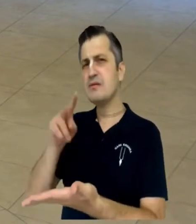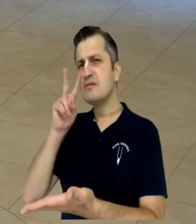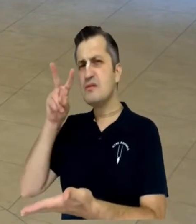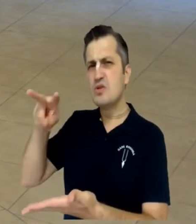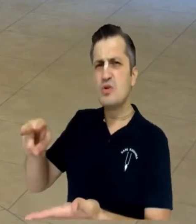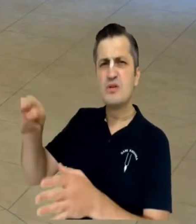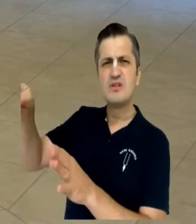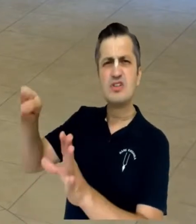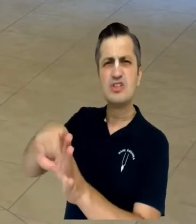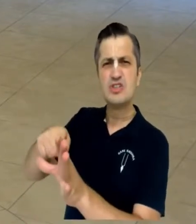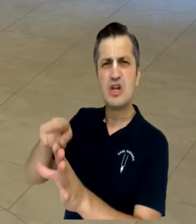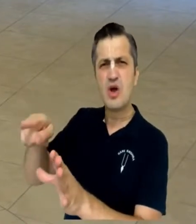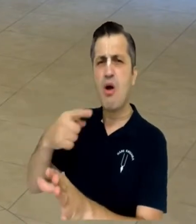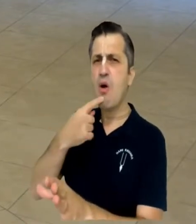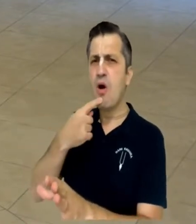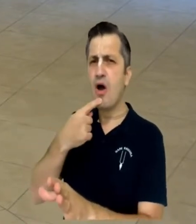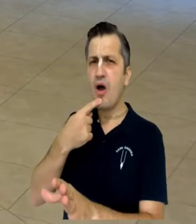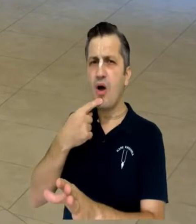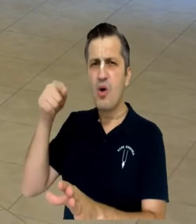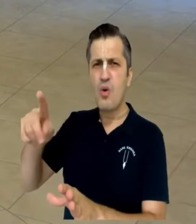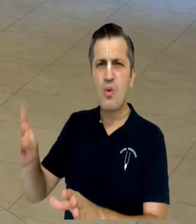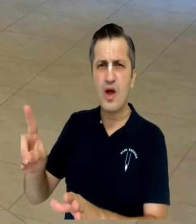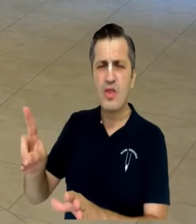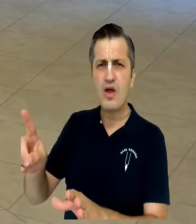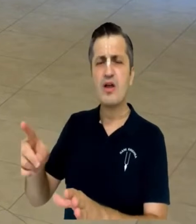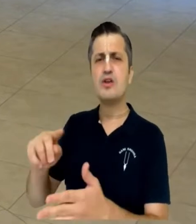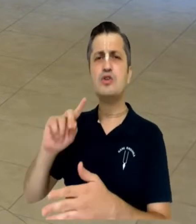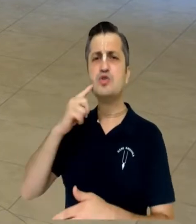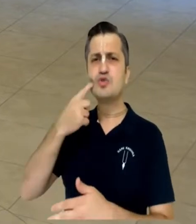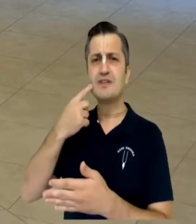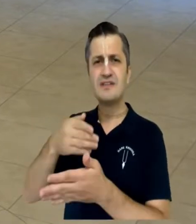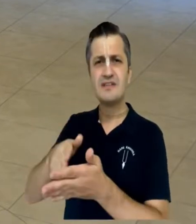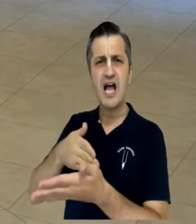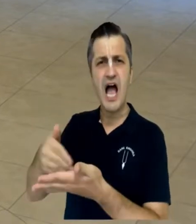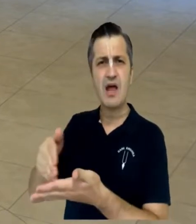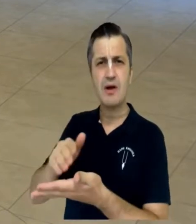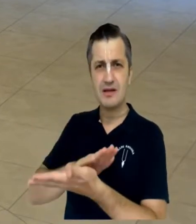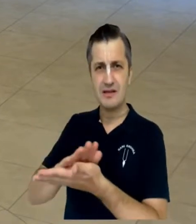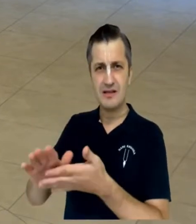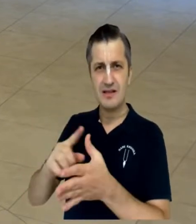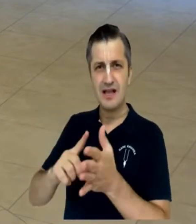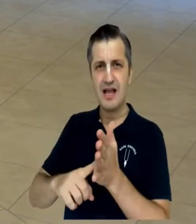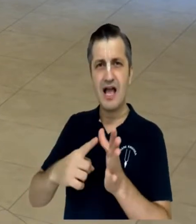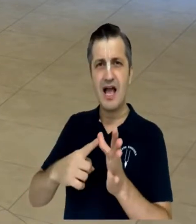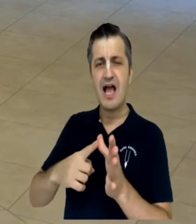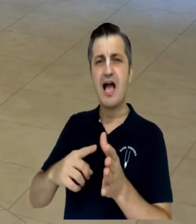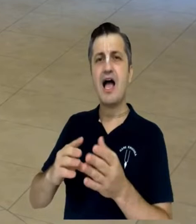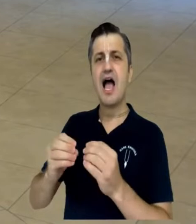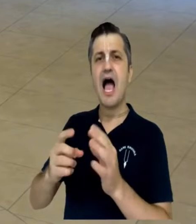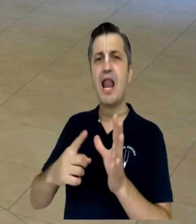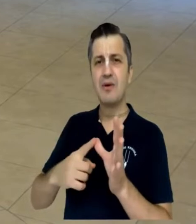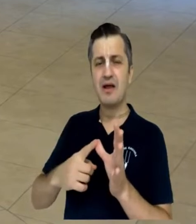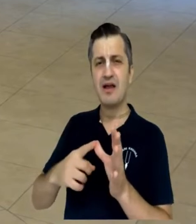the second mistake is we fall under illusion. So now you see that and you start telling yourself while you're sitting in this temple room,